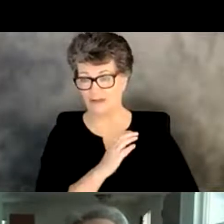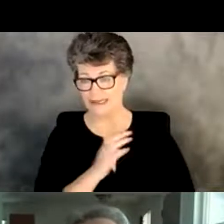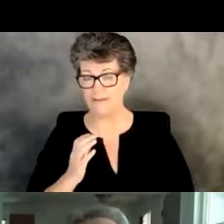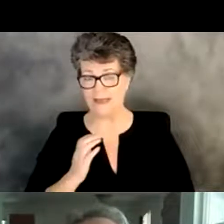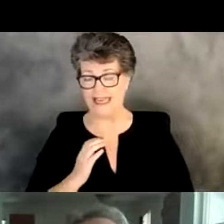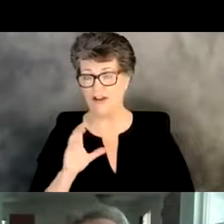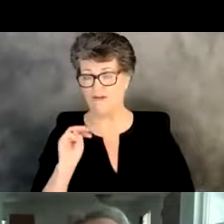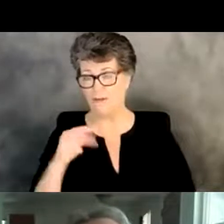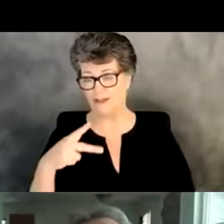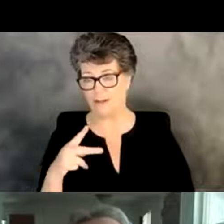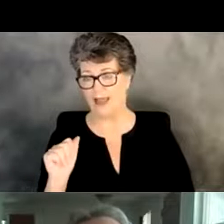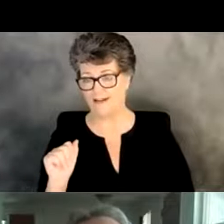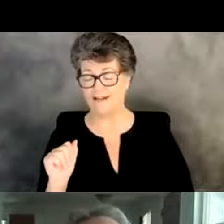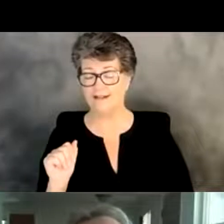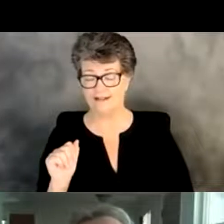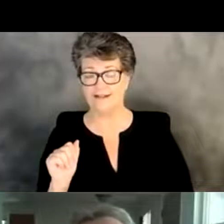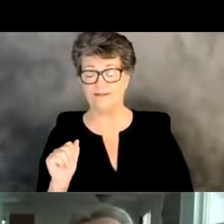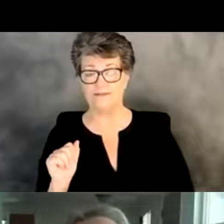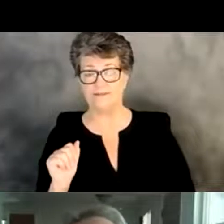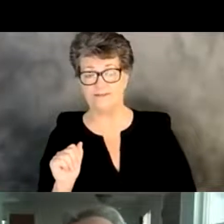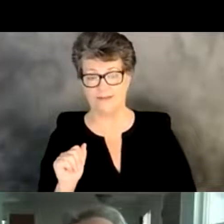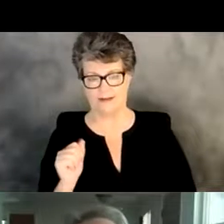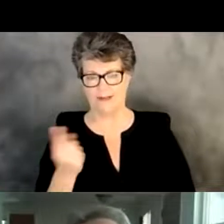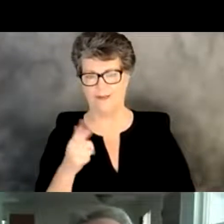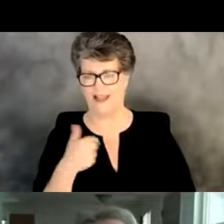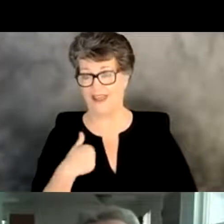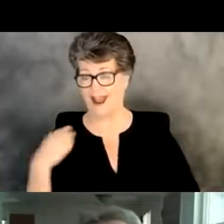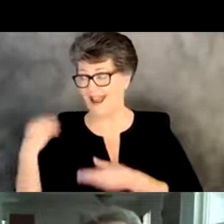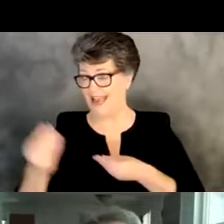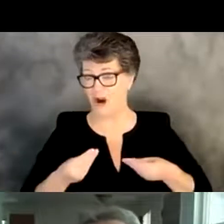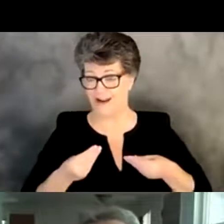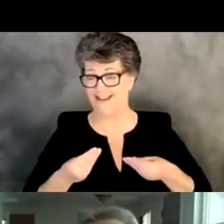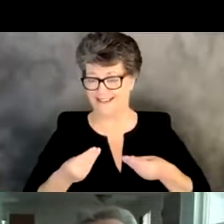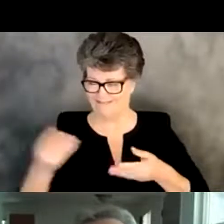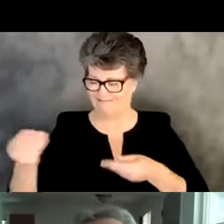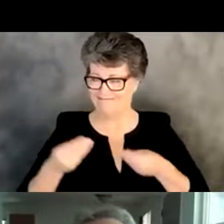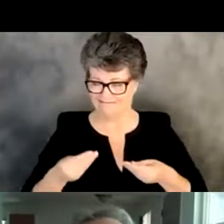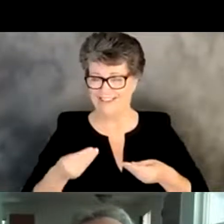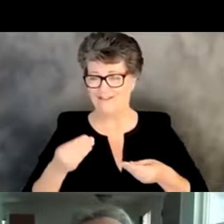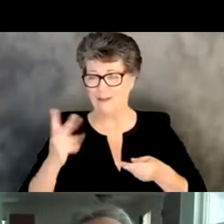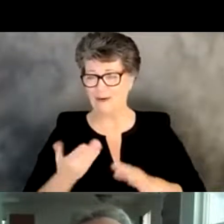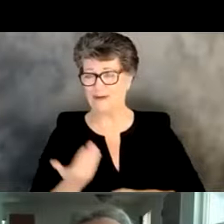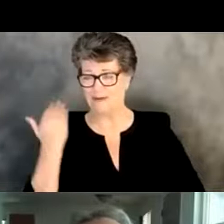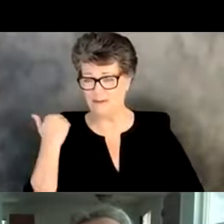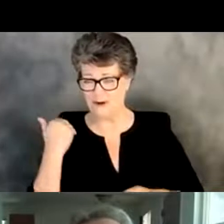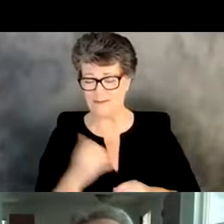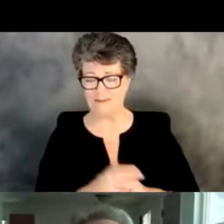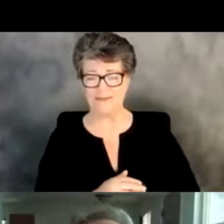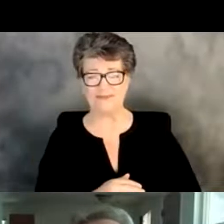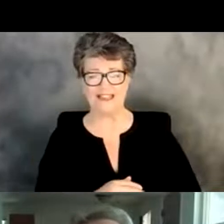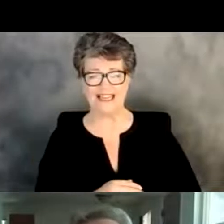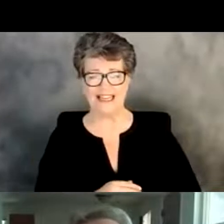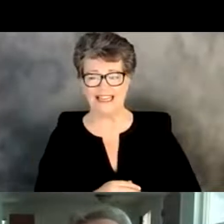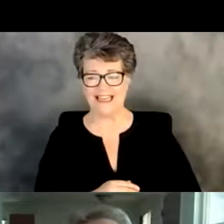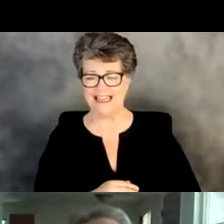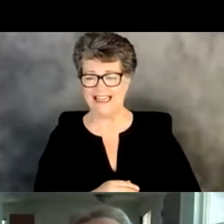Master Plan for Aging, something that I inherited from my predecessor at Disability Rights California, Catherine Blakemore. So I kind of